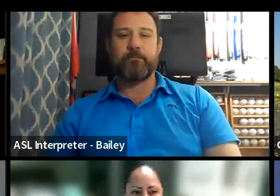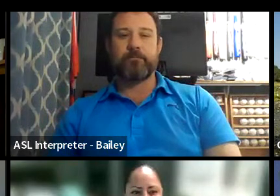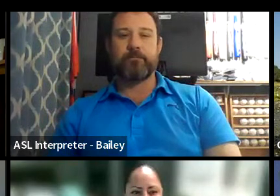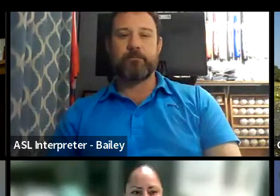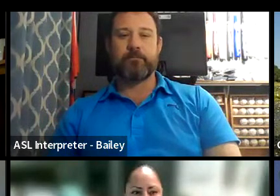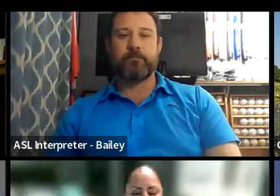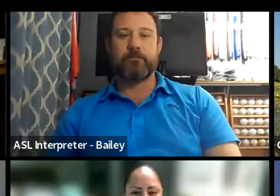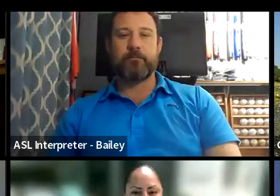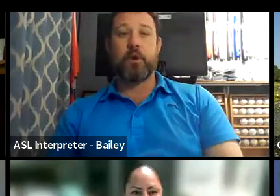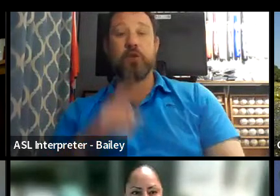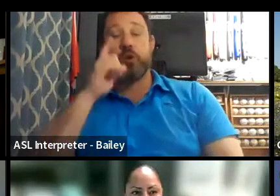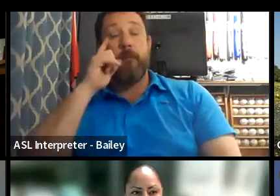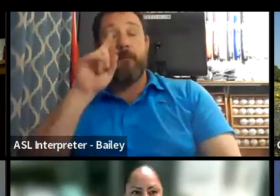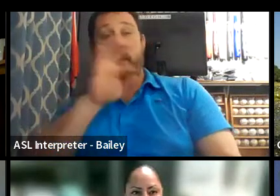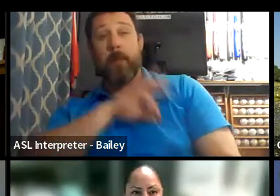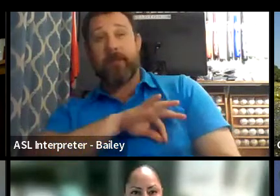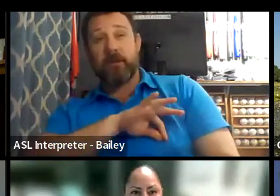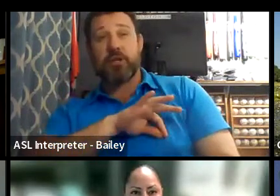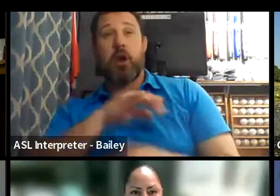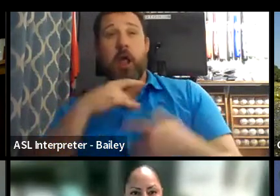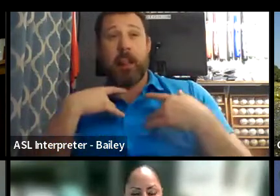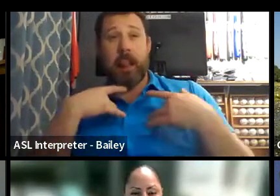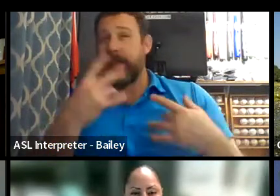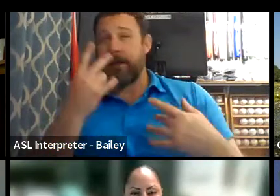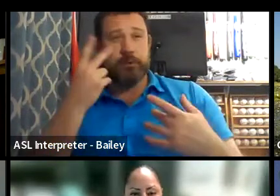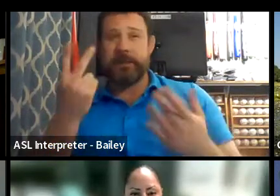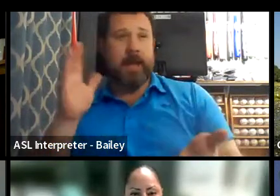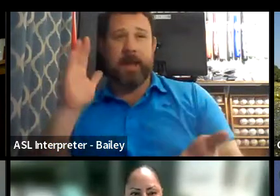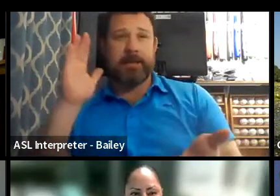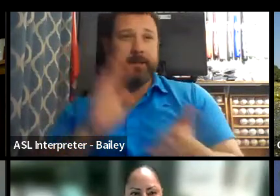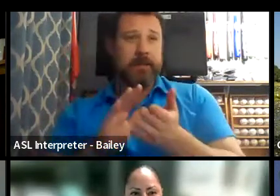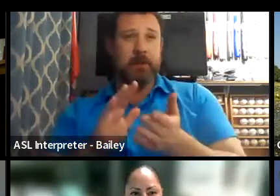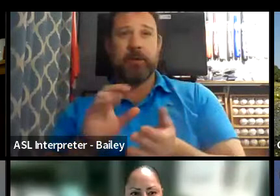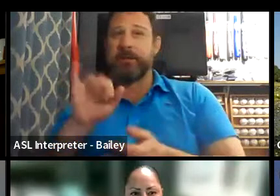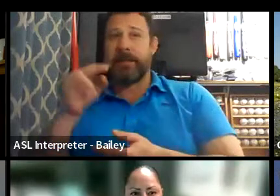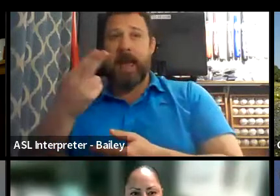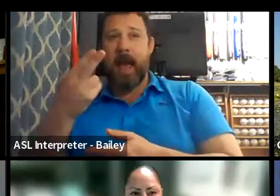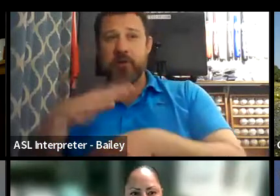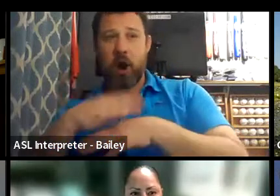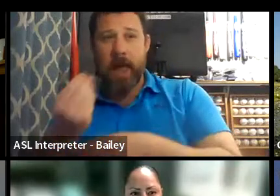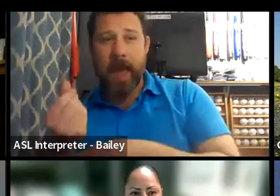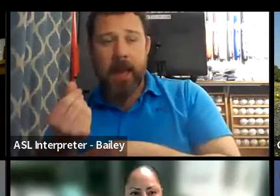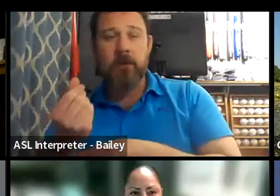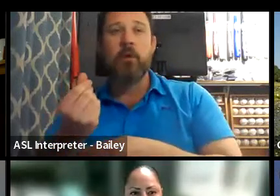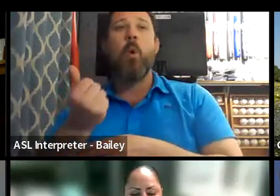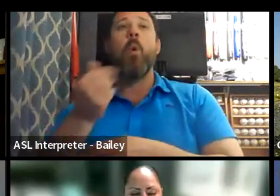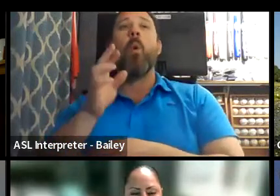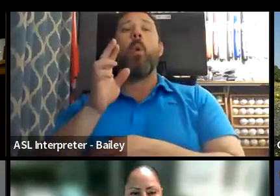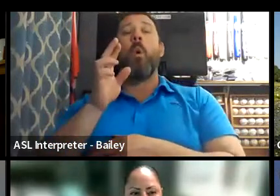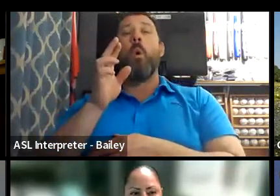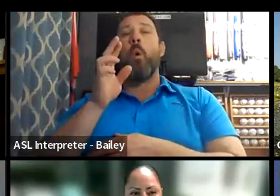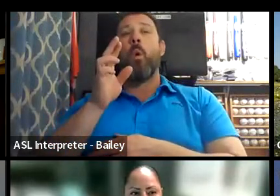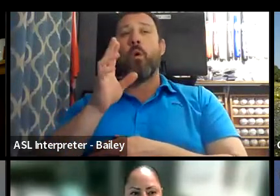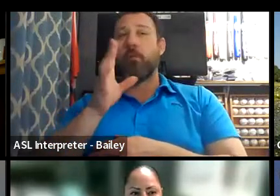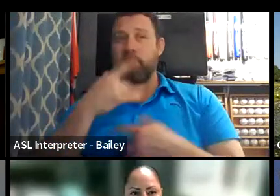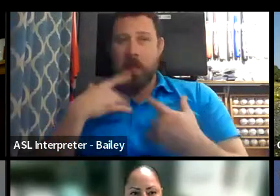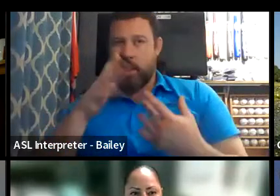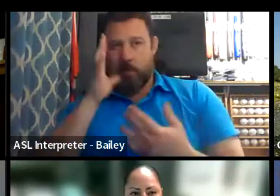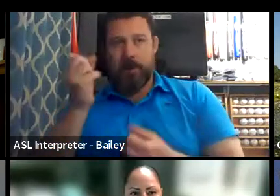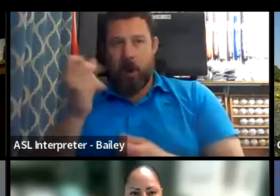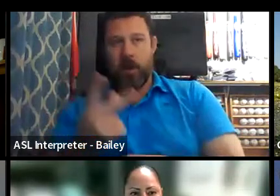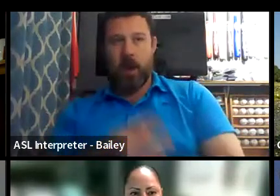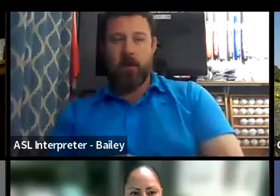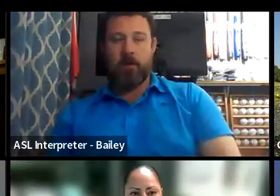And so for beneficiaries, are they likely to see any decrease in like cash on hand, or are they likely to be okay?